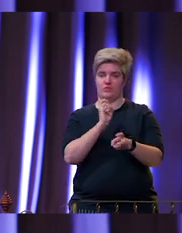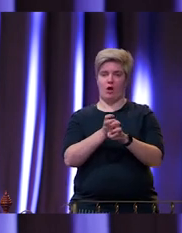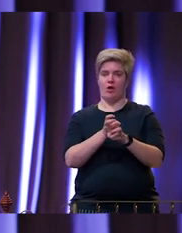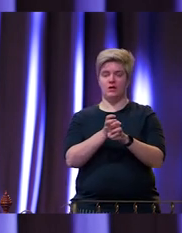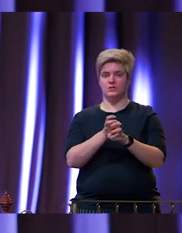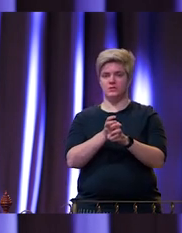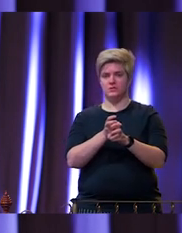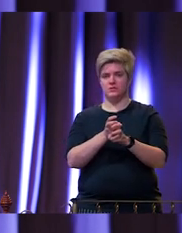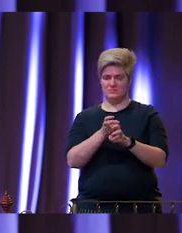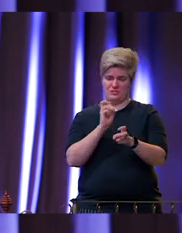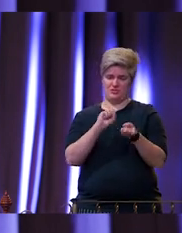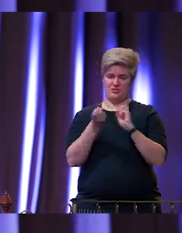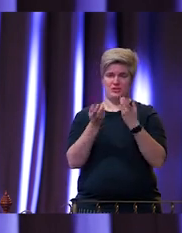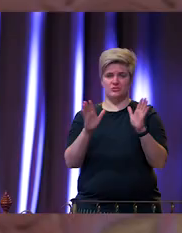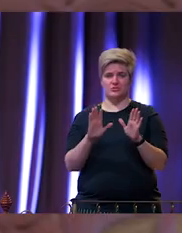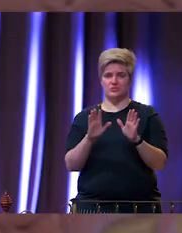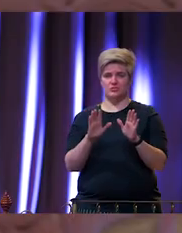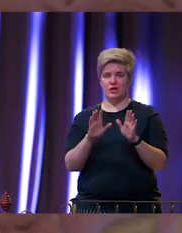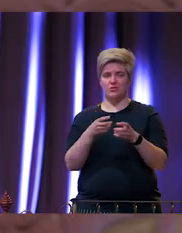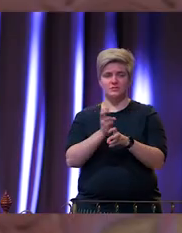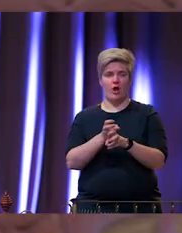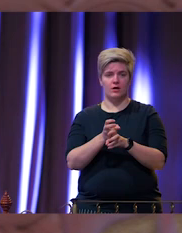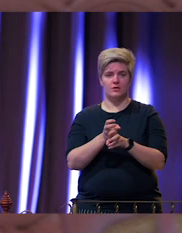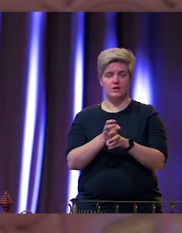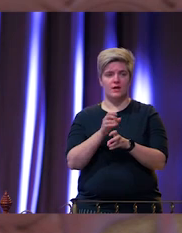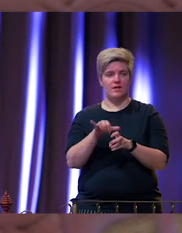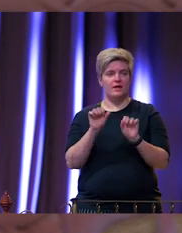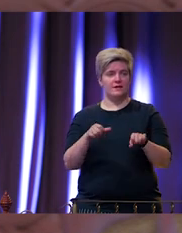changing is hard. And it can feel like